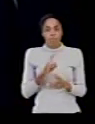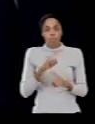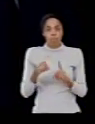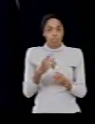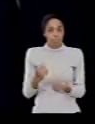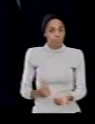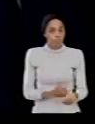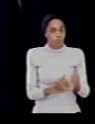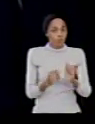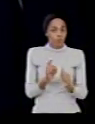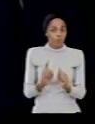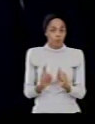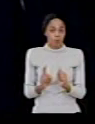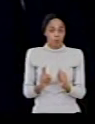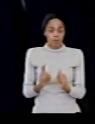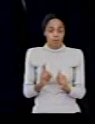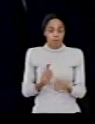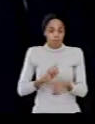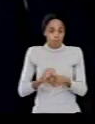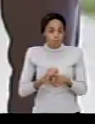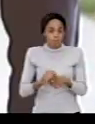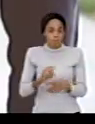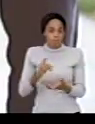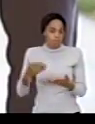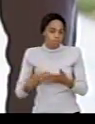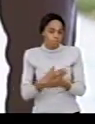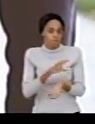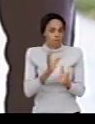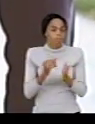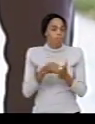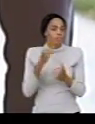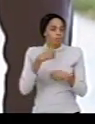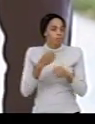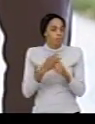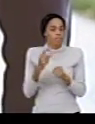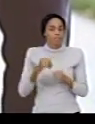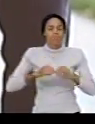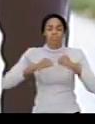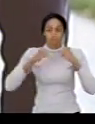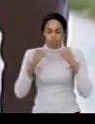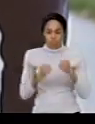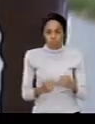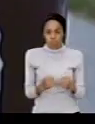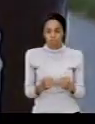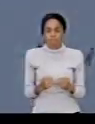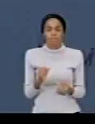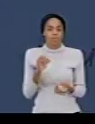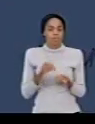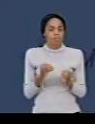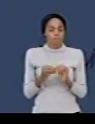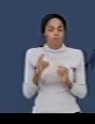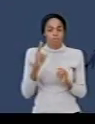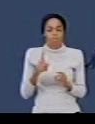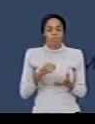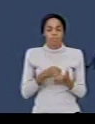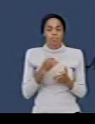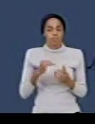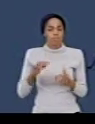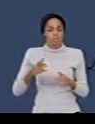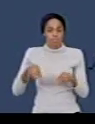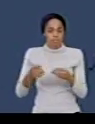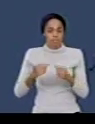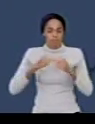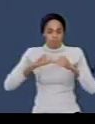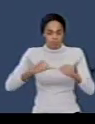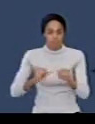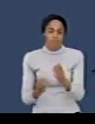follow up on those new converts, it will make them strong, make them steadfast believers. Number two, it will give us steady growth of those